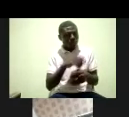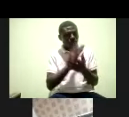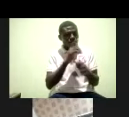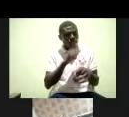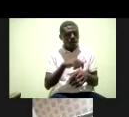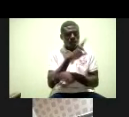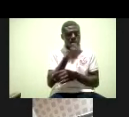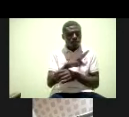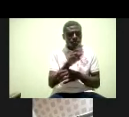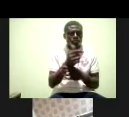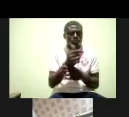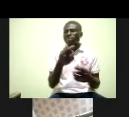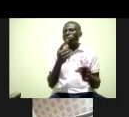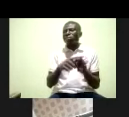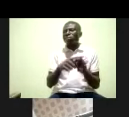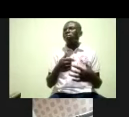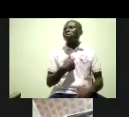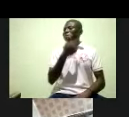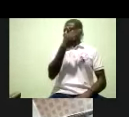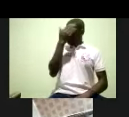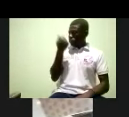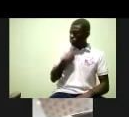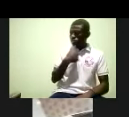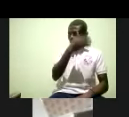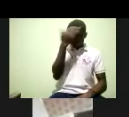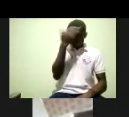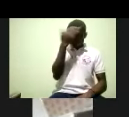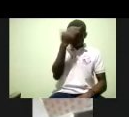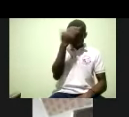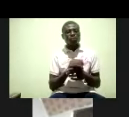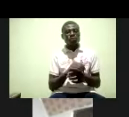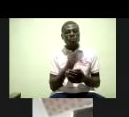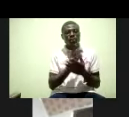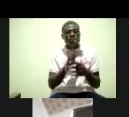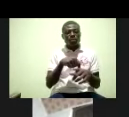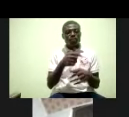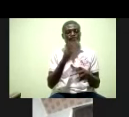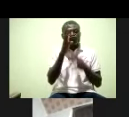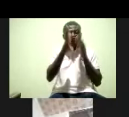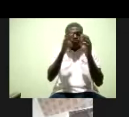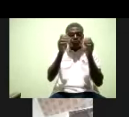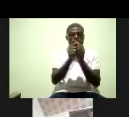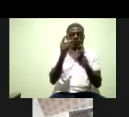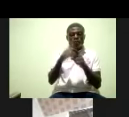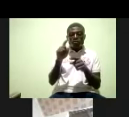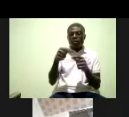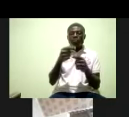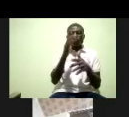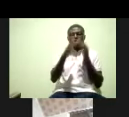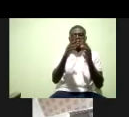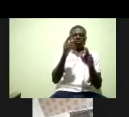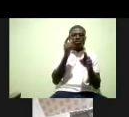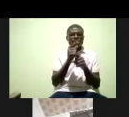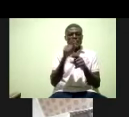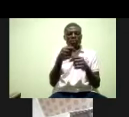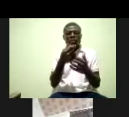like, I forget. They are not understood. So substitute the gestures for words. They try to lip